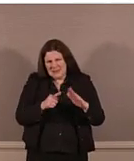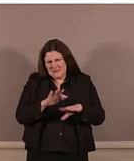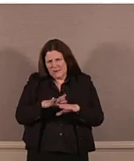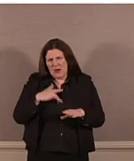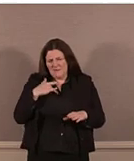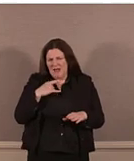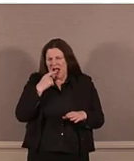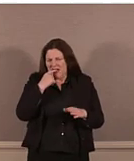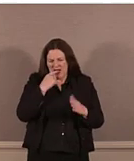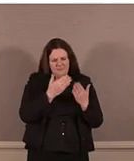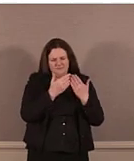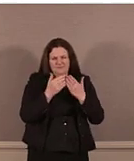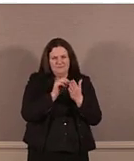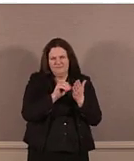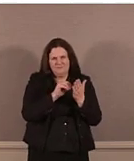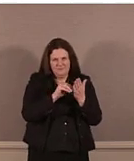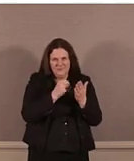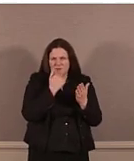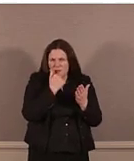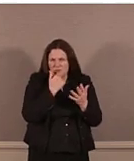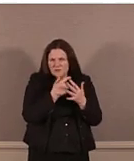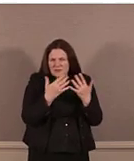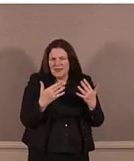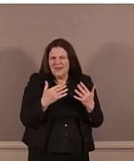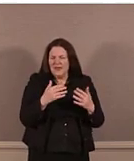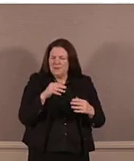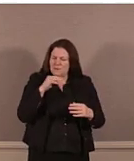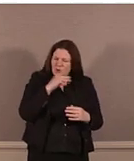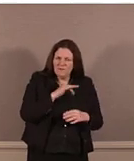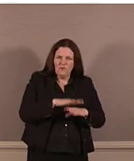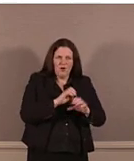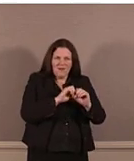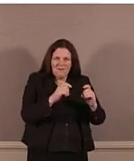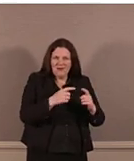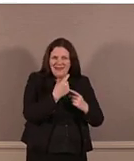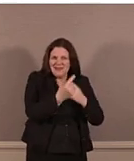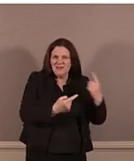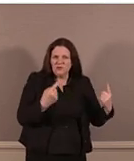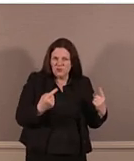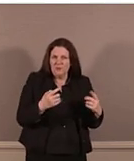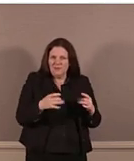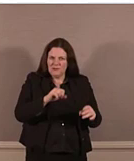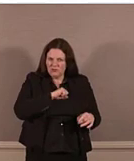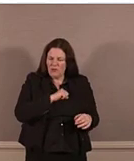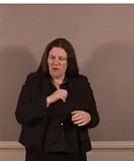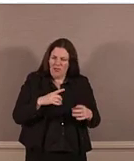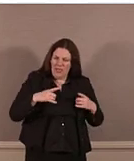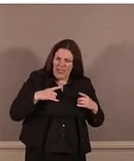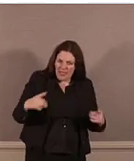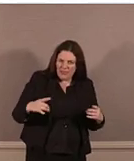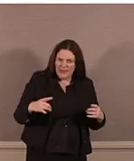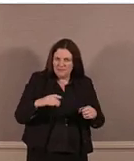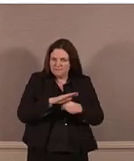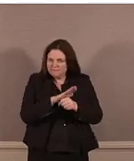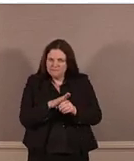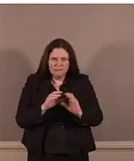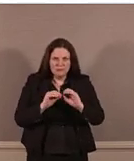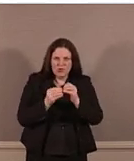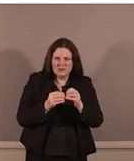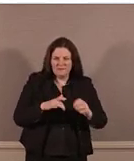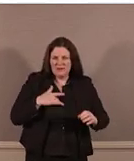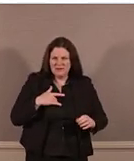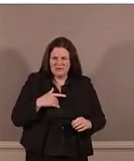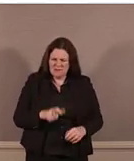are essential to ensure that every individual can lead healthy, fulfilling and productive lives. It improves